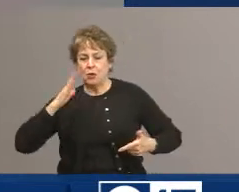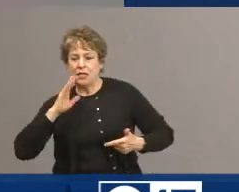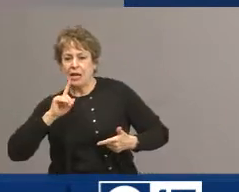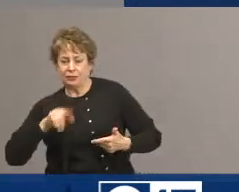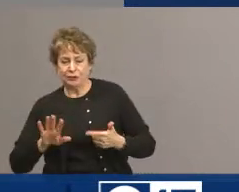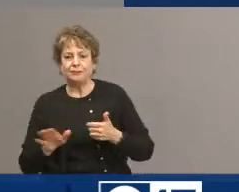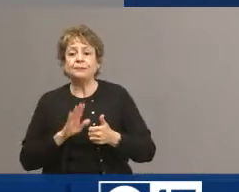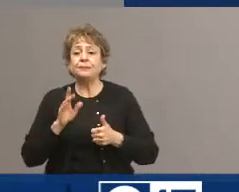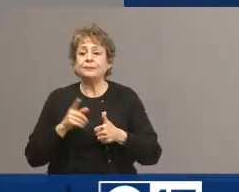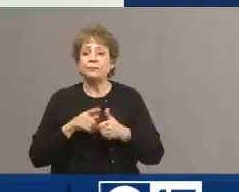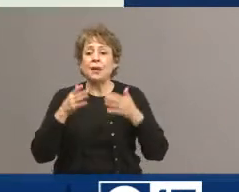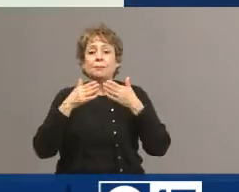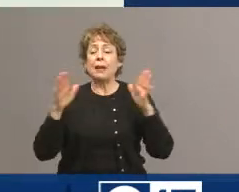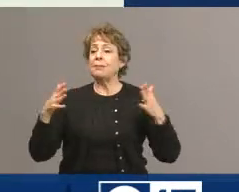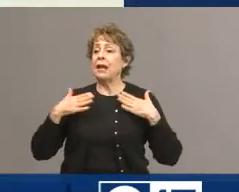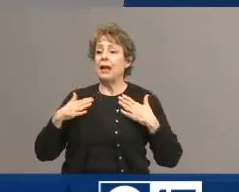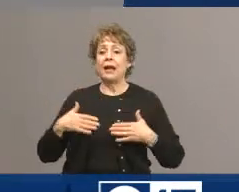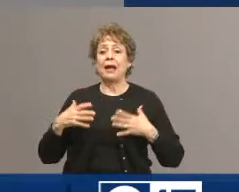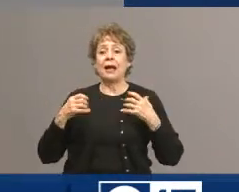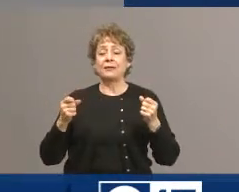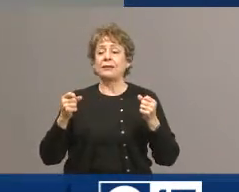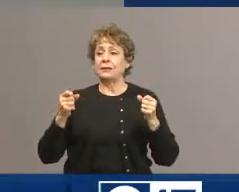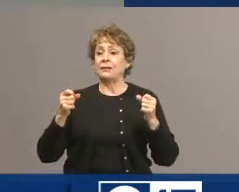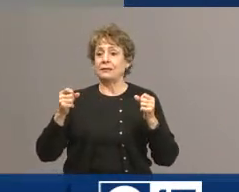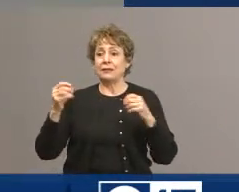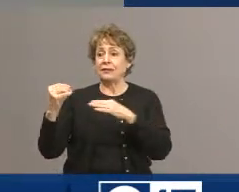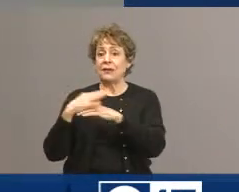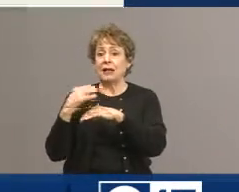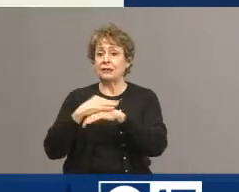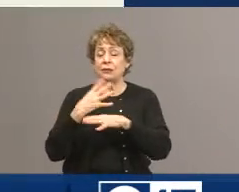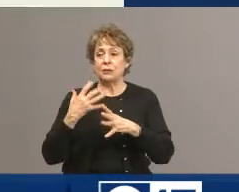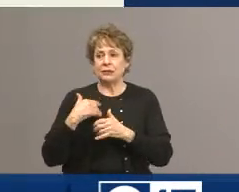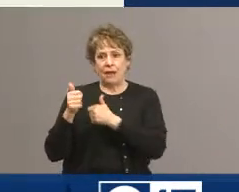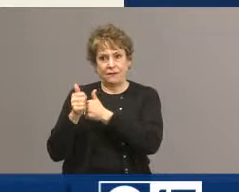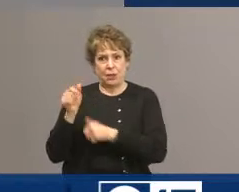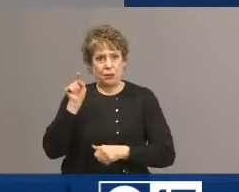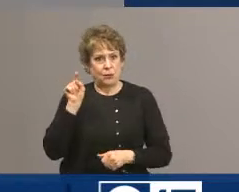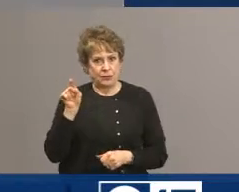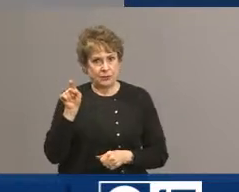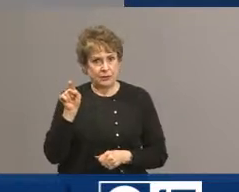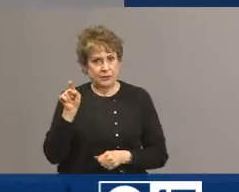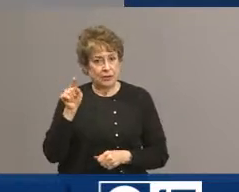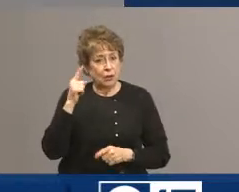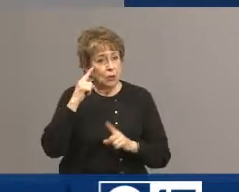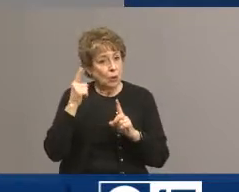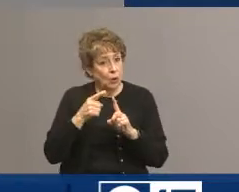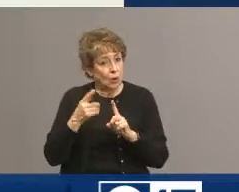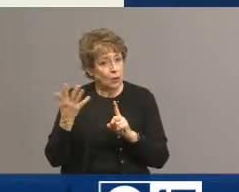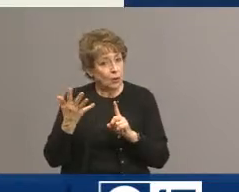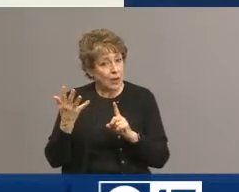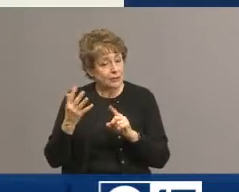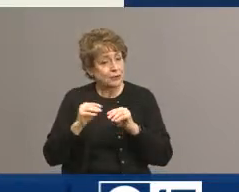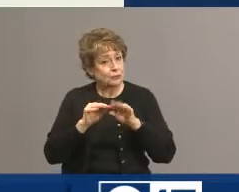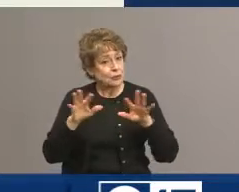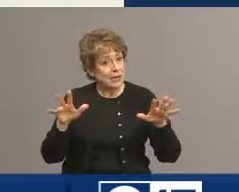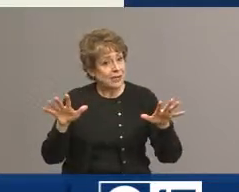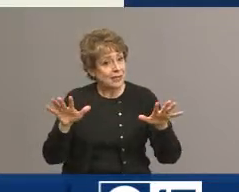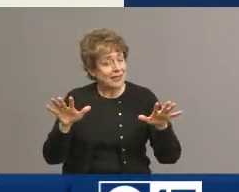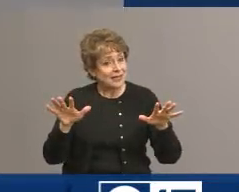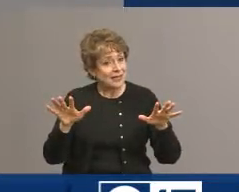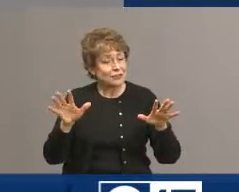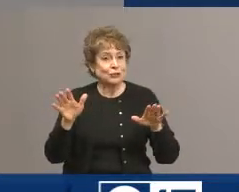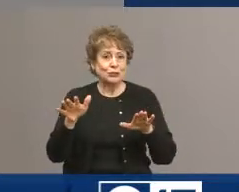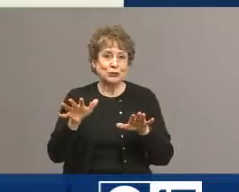The objective today is to slow the spread of this. If you look at where Arizona is today versus where we were on